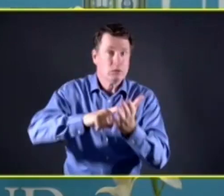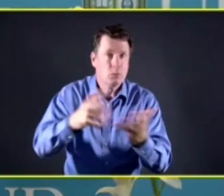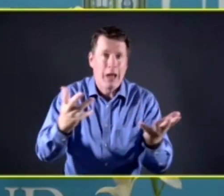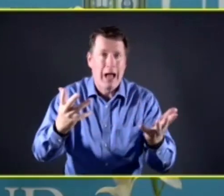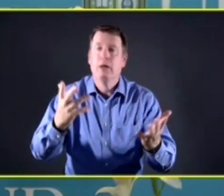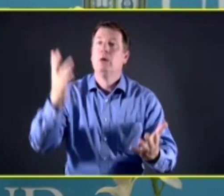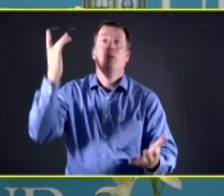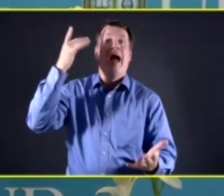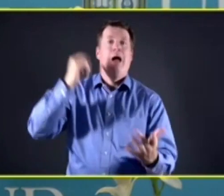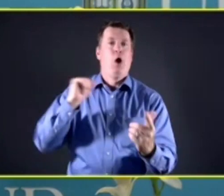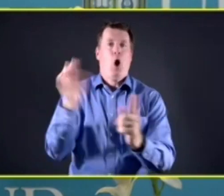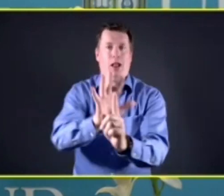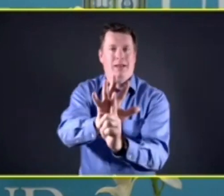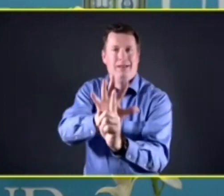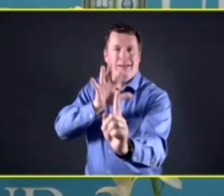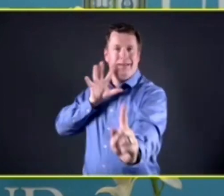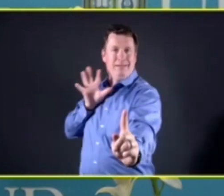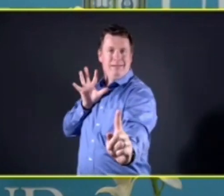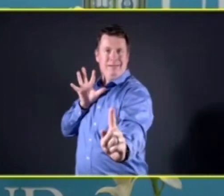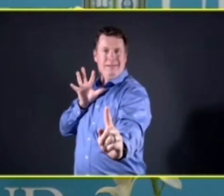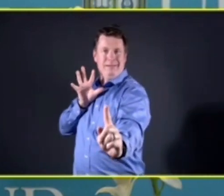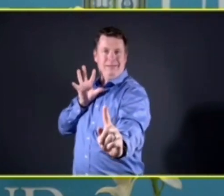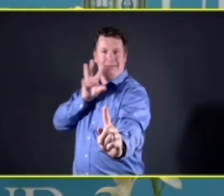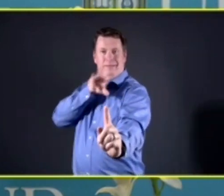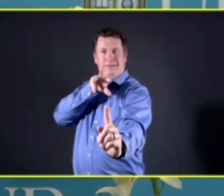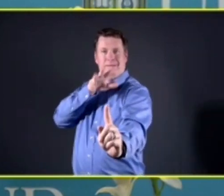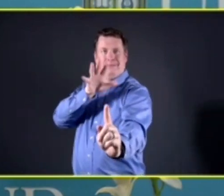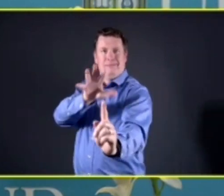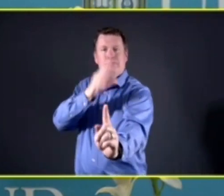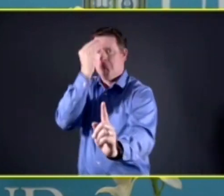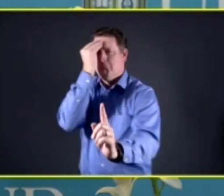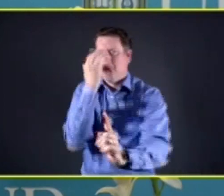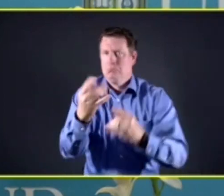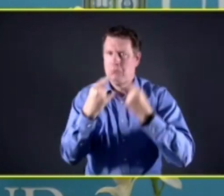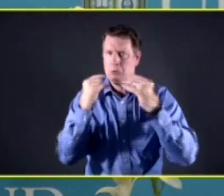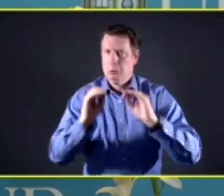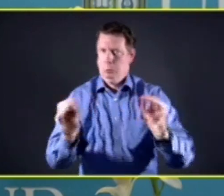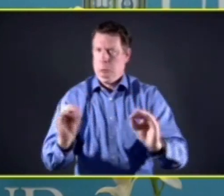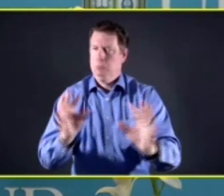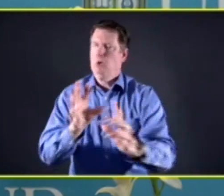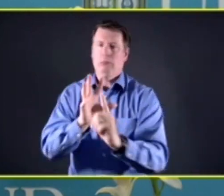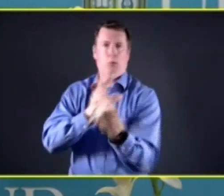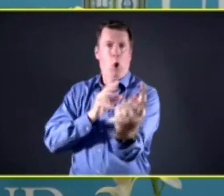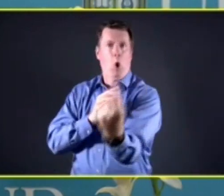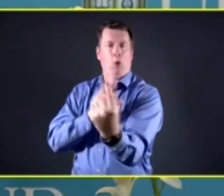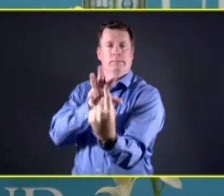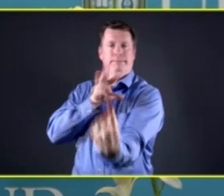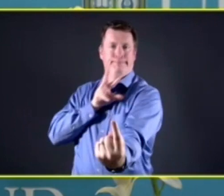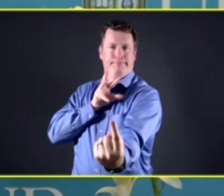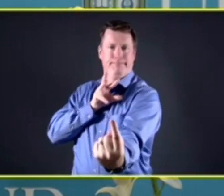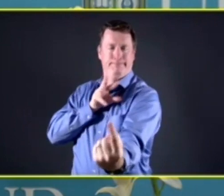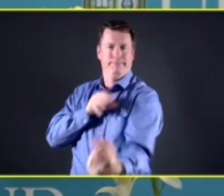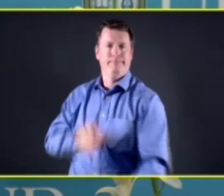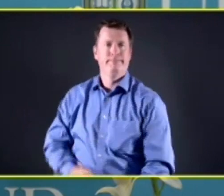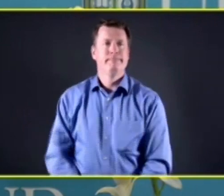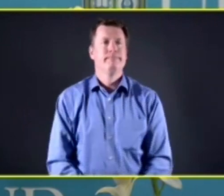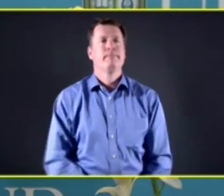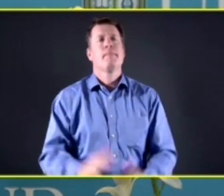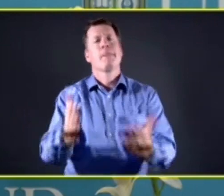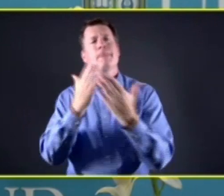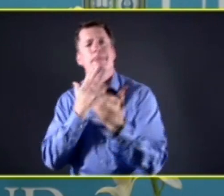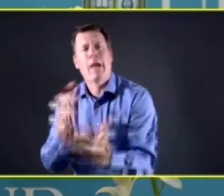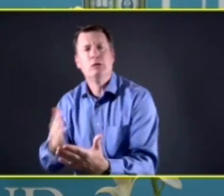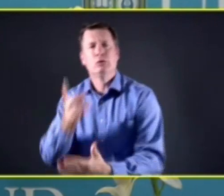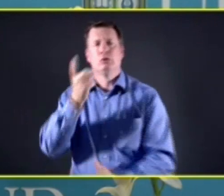thank Dr. Mike Kiefer, the principal investigator for the hydroxychloroquine study at the University of Rochester Medical Center, for joining us today and explaining this